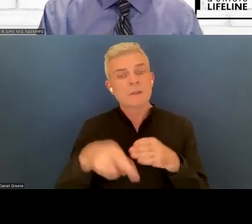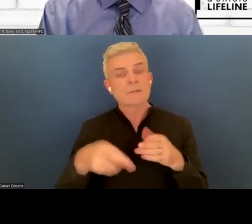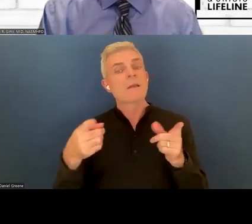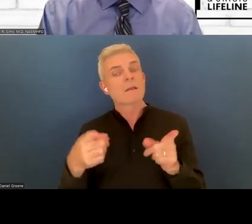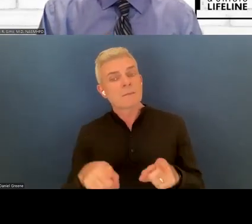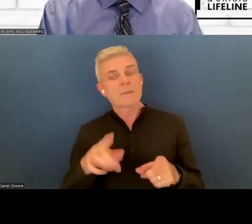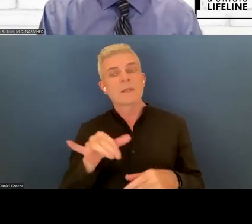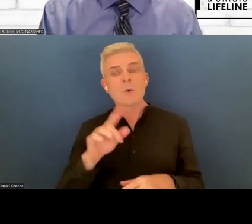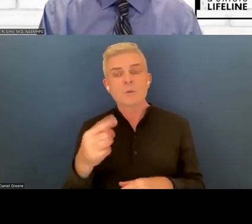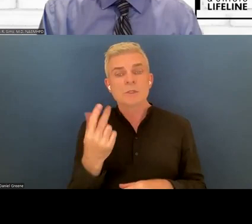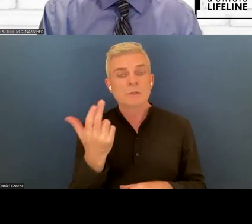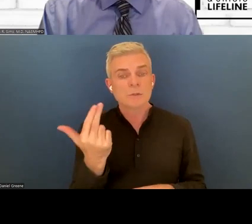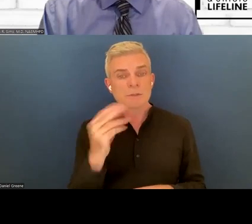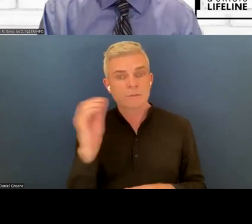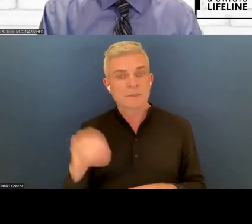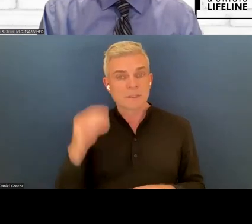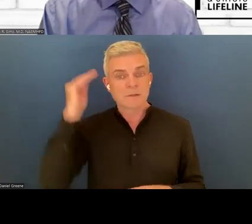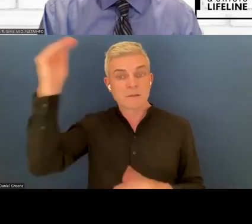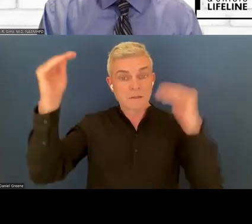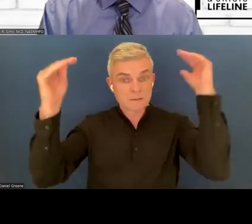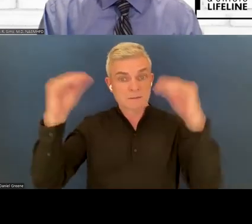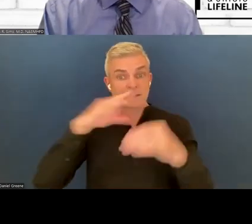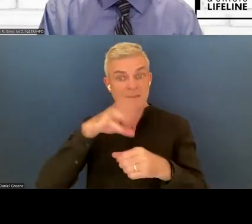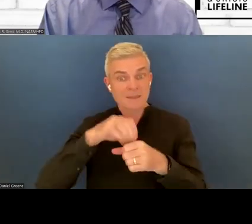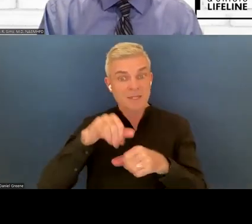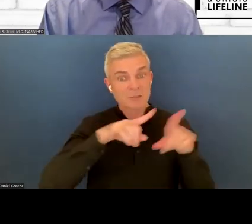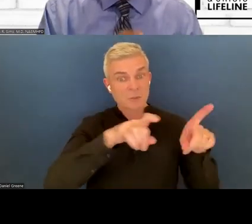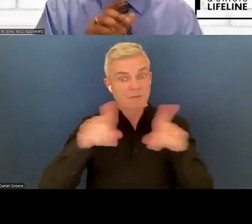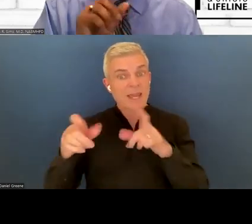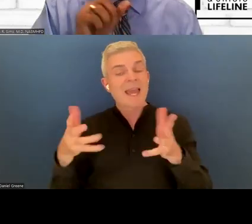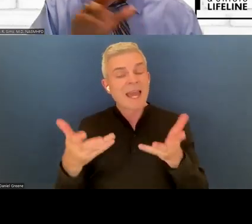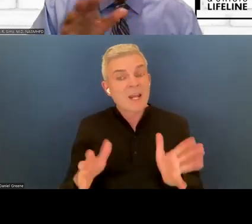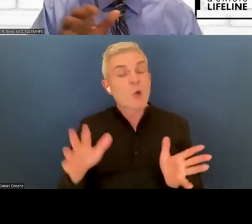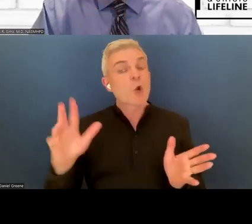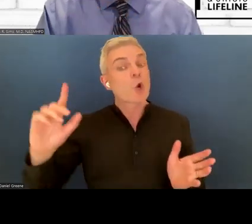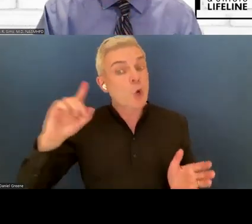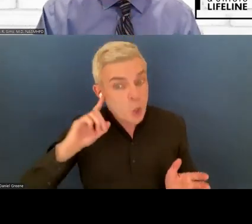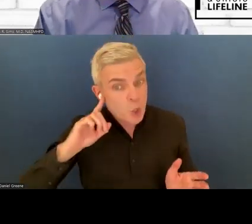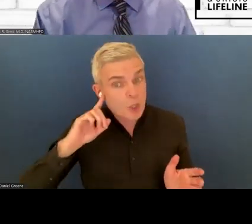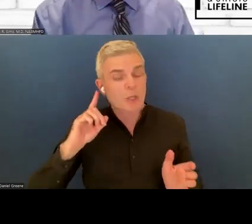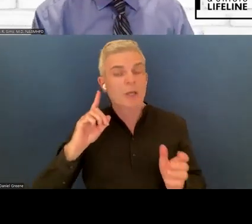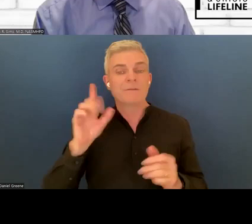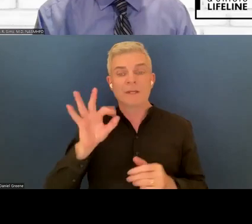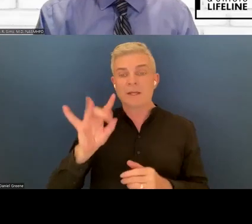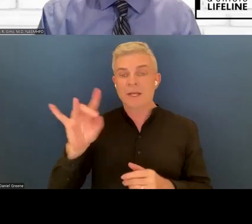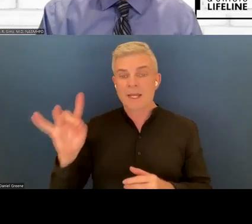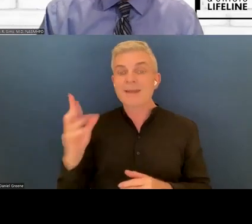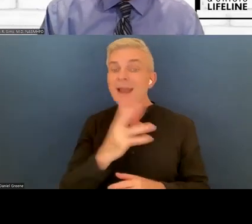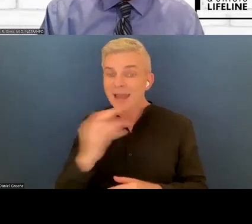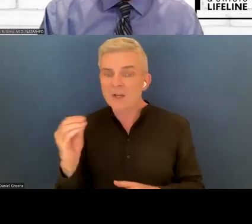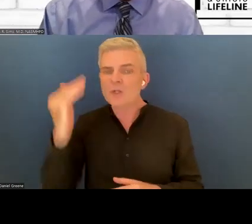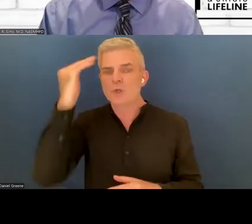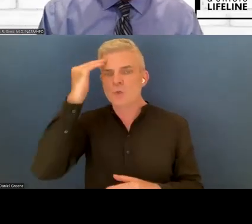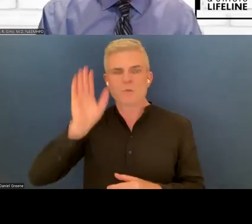only 13% of adults in that survey had even heard of 988 and as well knew